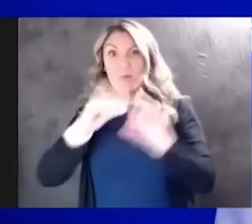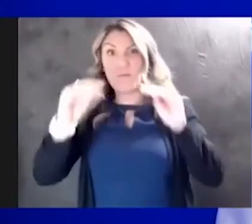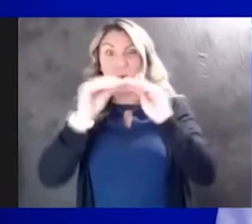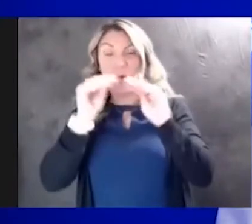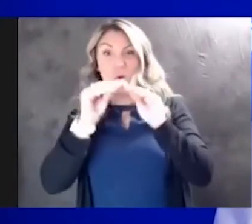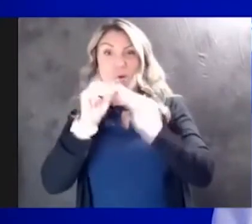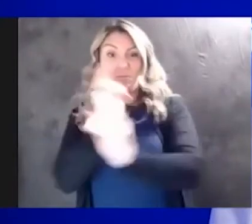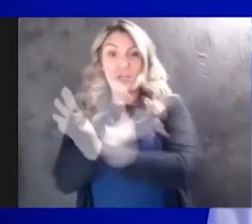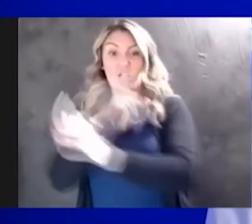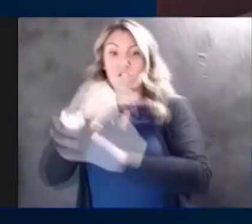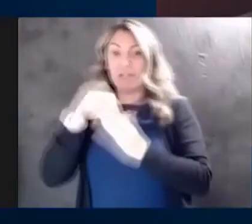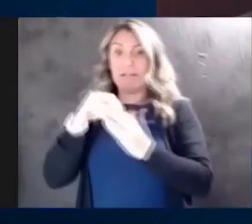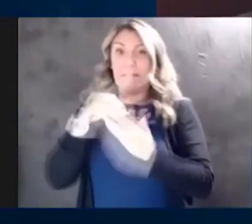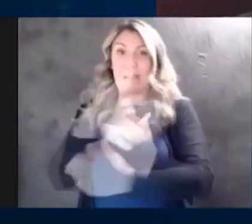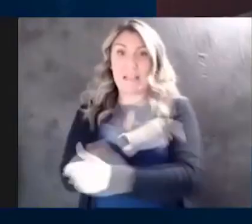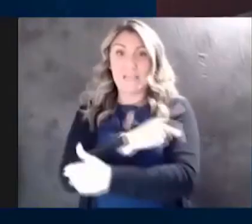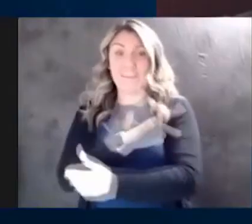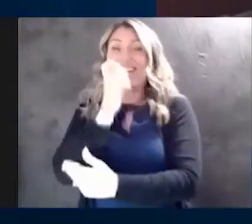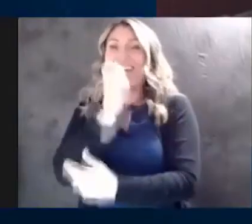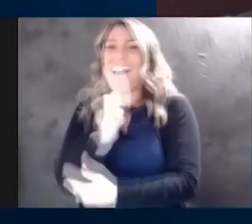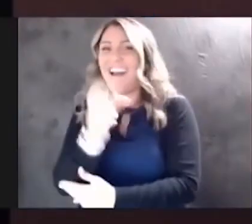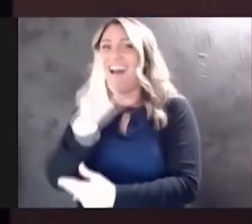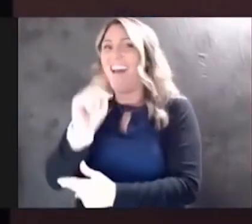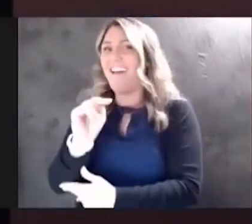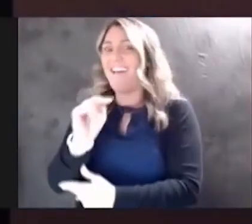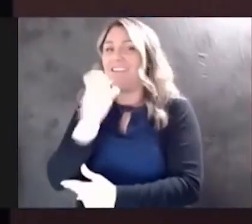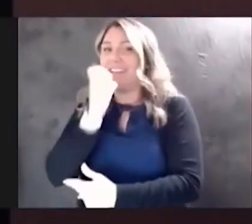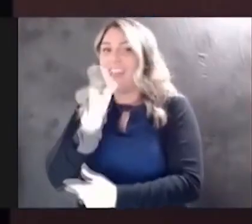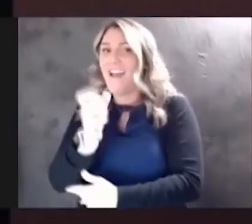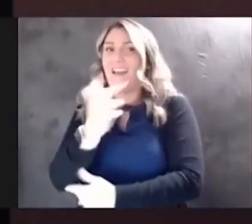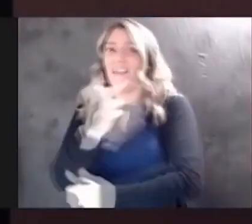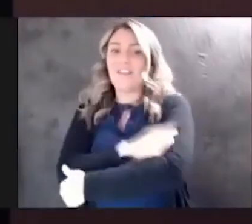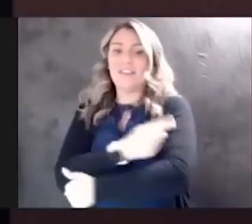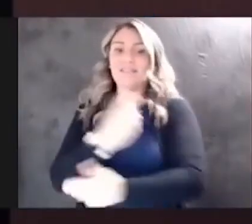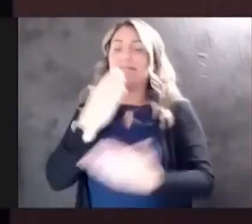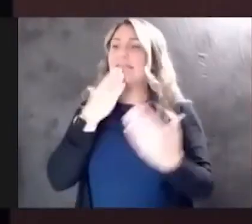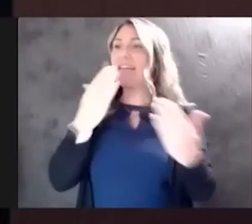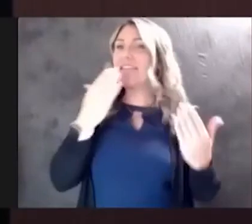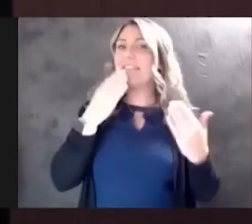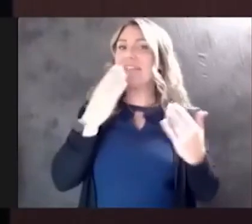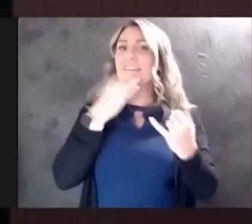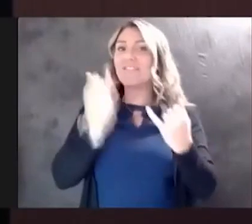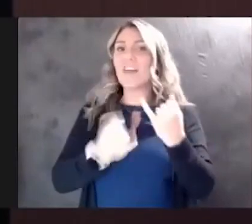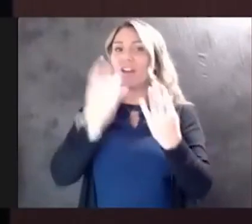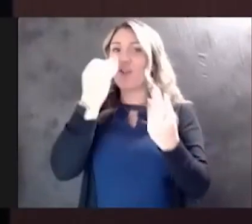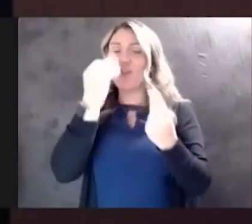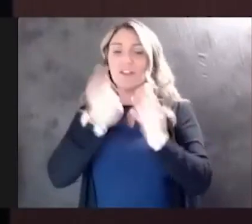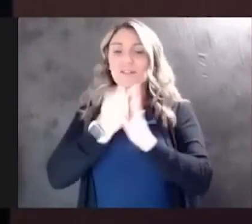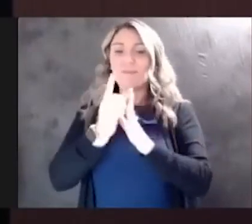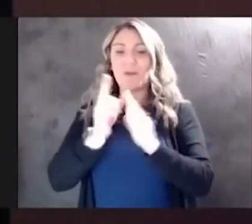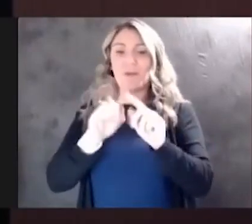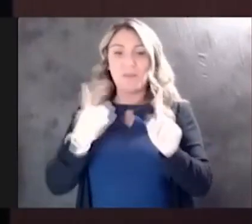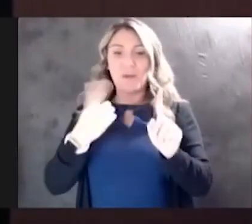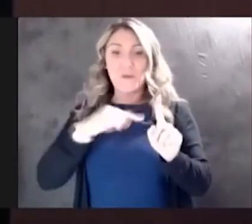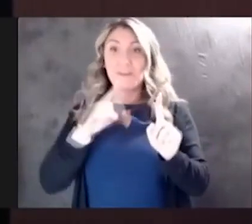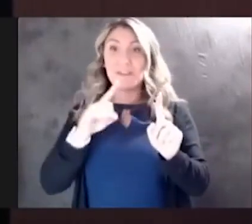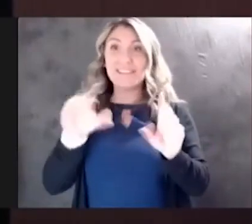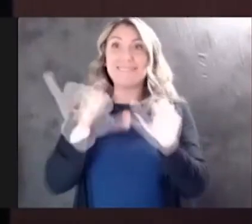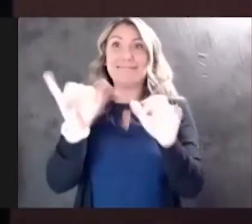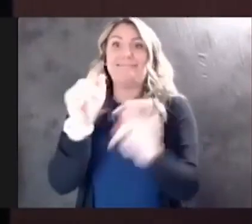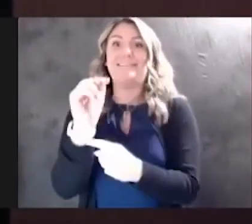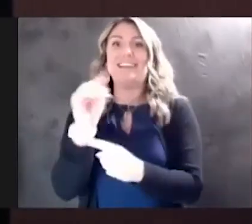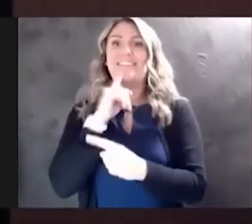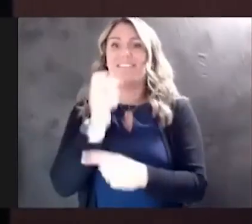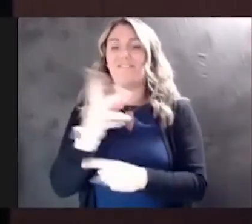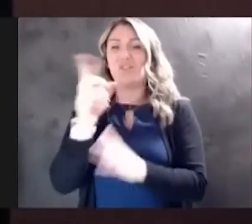are unvaccinated. All right, thank you for that. We're going to get to final thoughts in here in just a moment, but we did it. We want to take just a few seconds for a